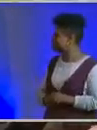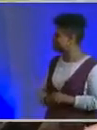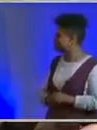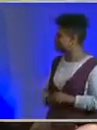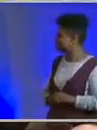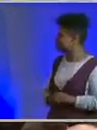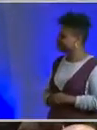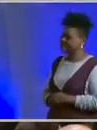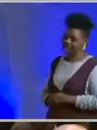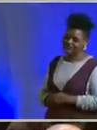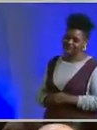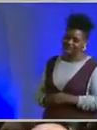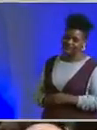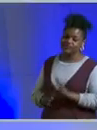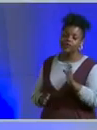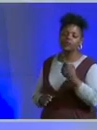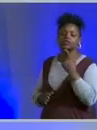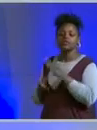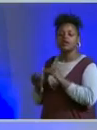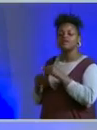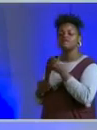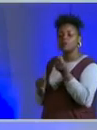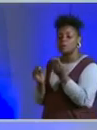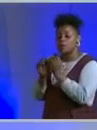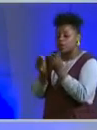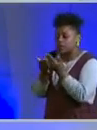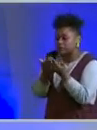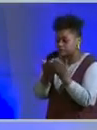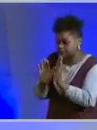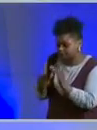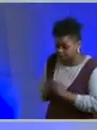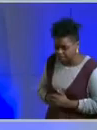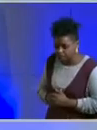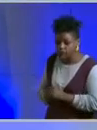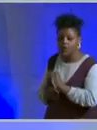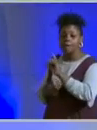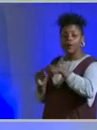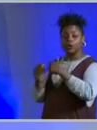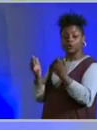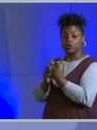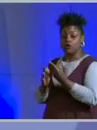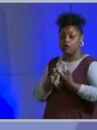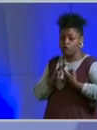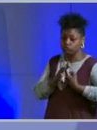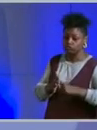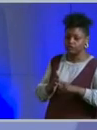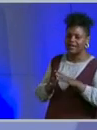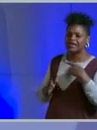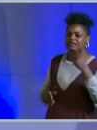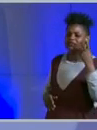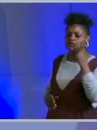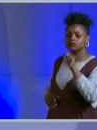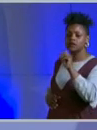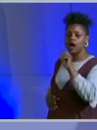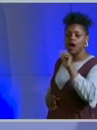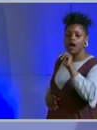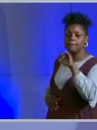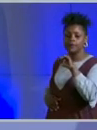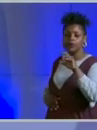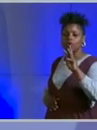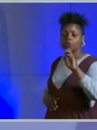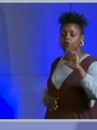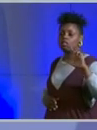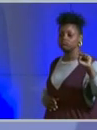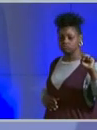So I just want to say a couple of more things about new initiatives. I see Tommy Wells here, who has been